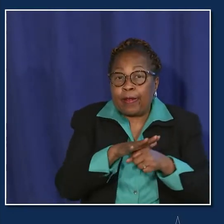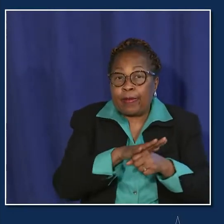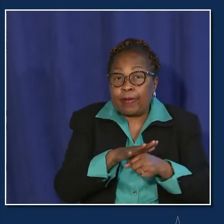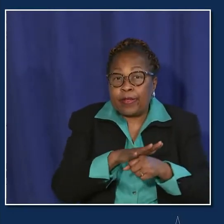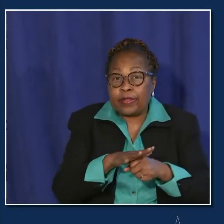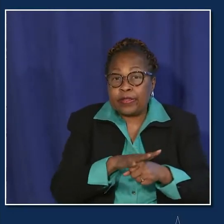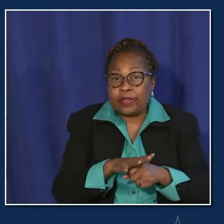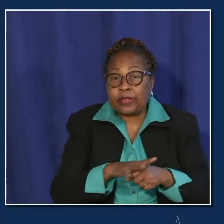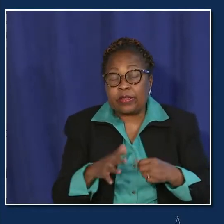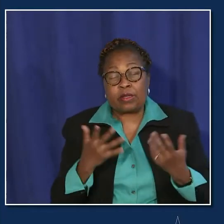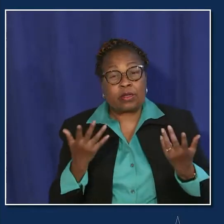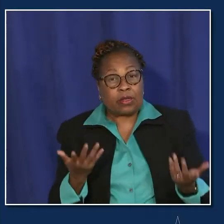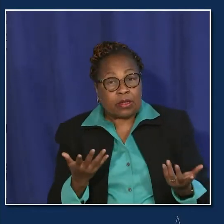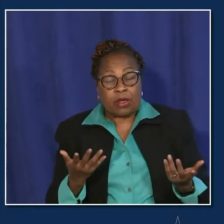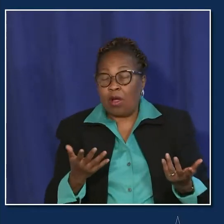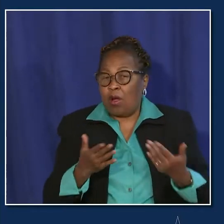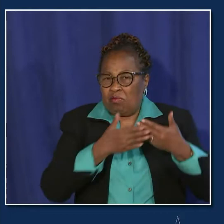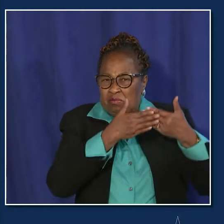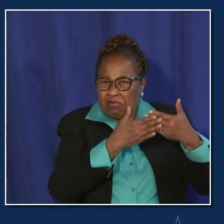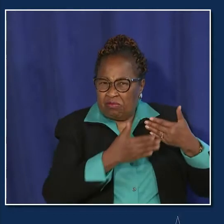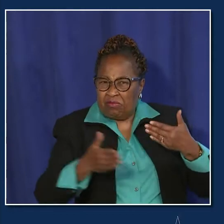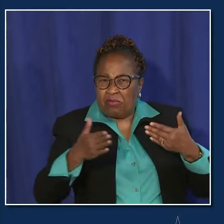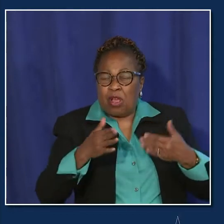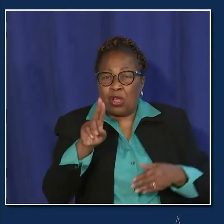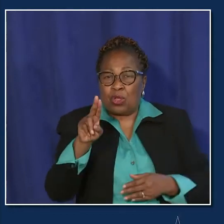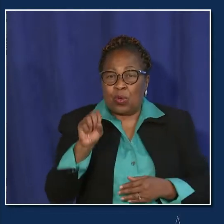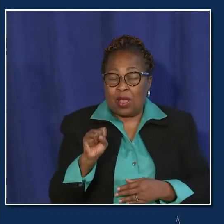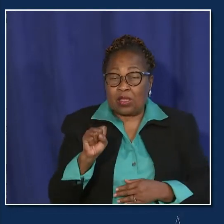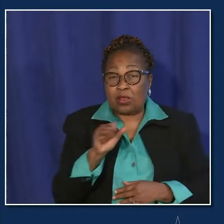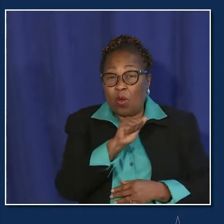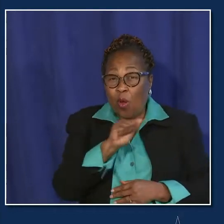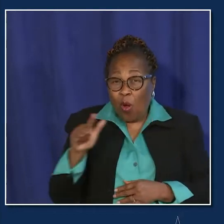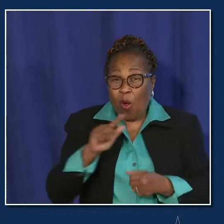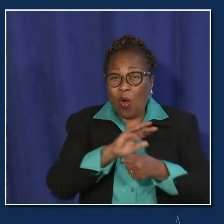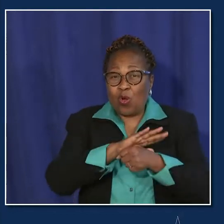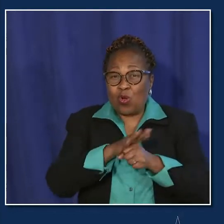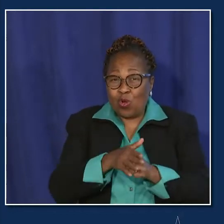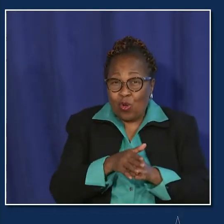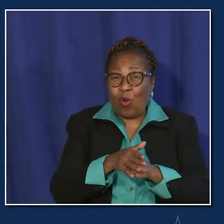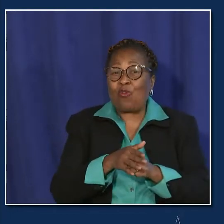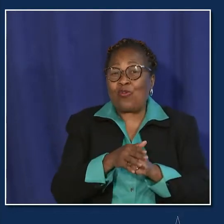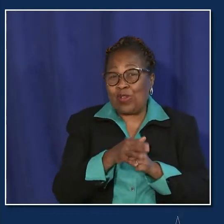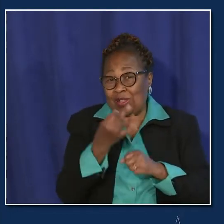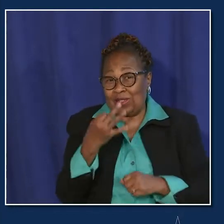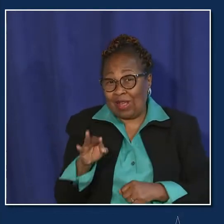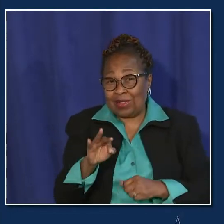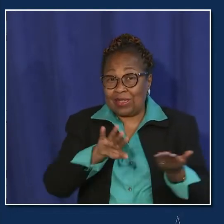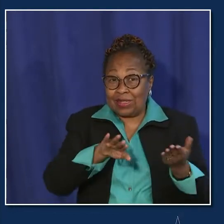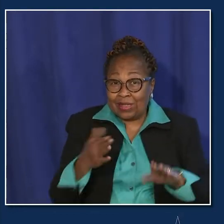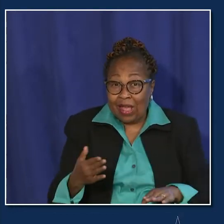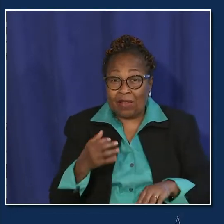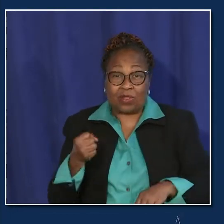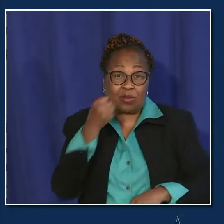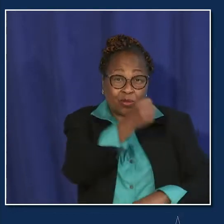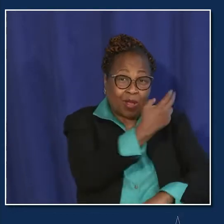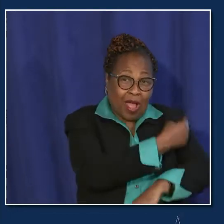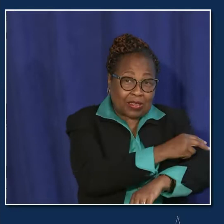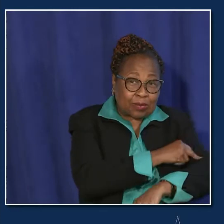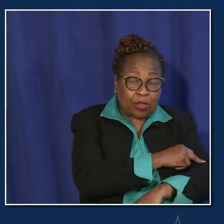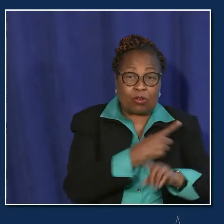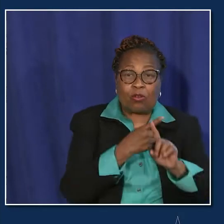rates. Locally and throughout the U.S., nearly all COVID-19 hospitalizations and deaths are occurring